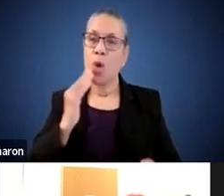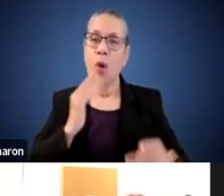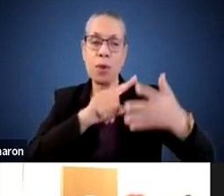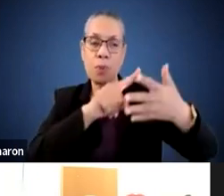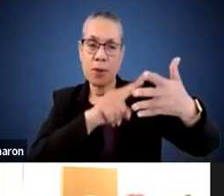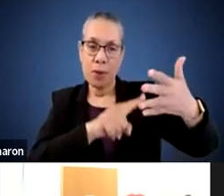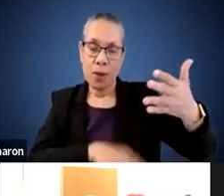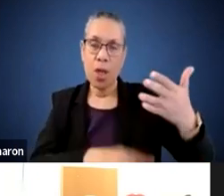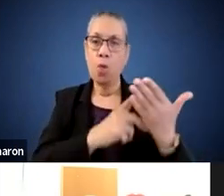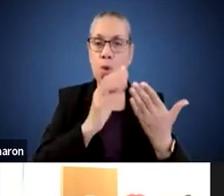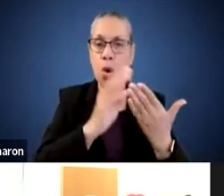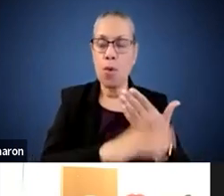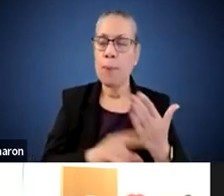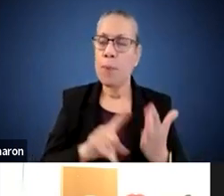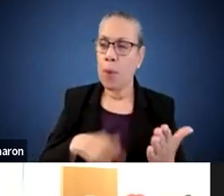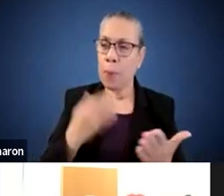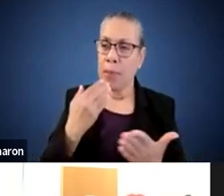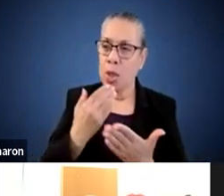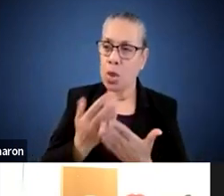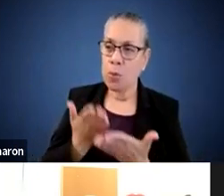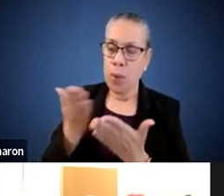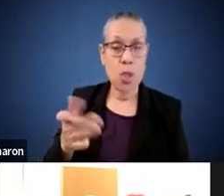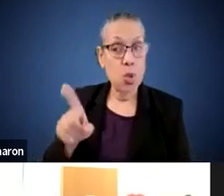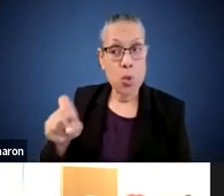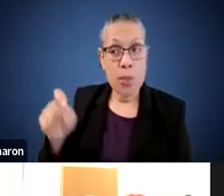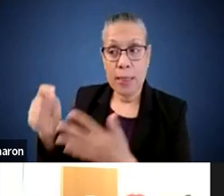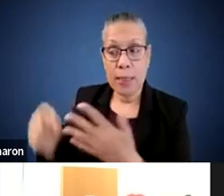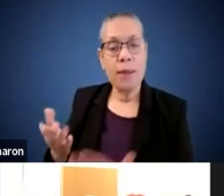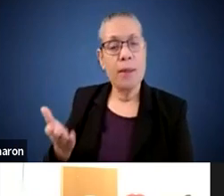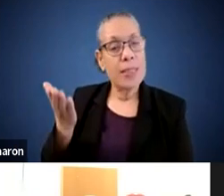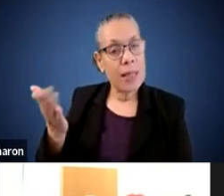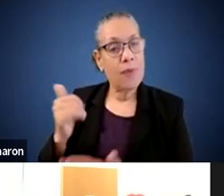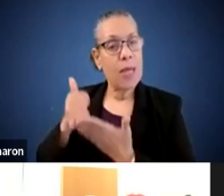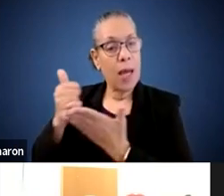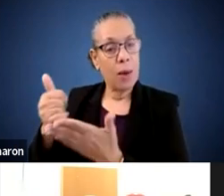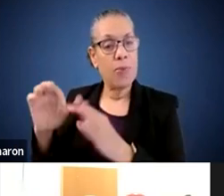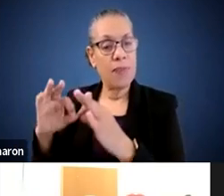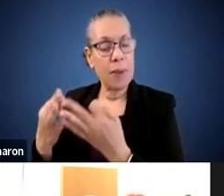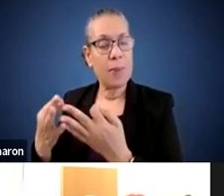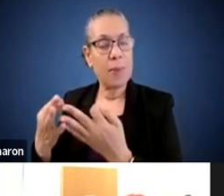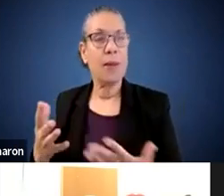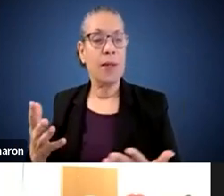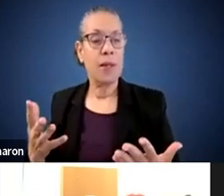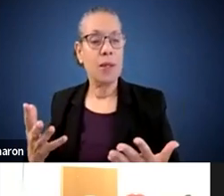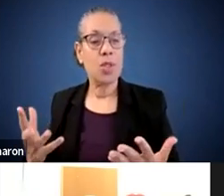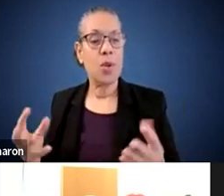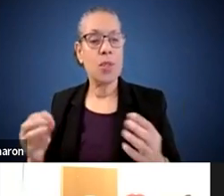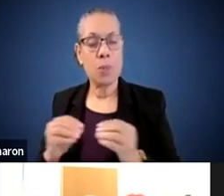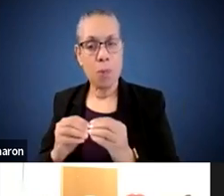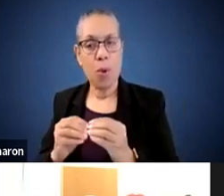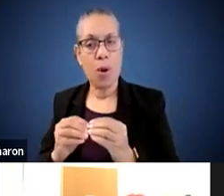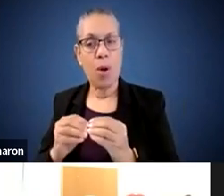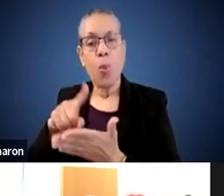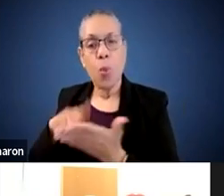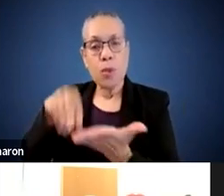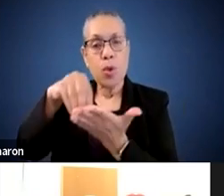what can I offer this family that has this particular need so that they access what's more important what their